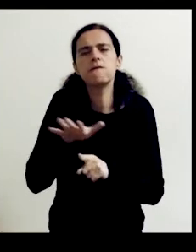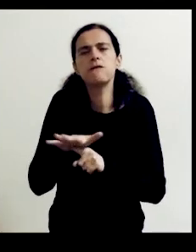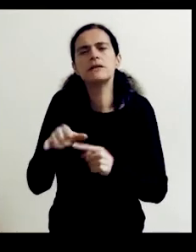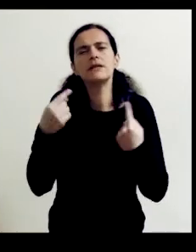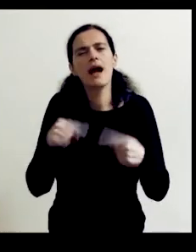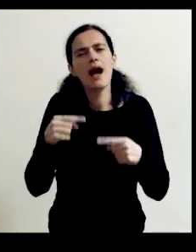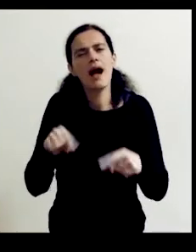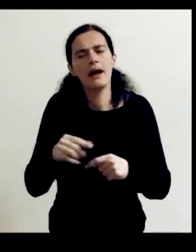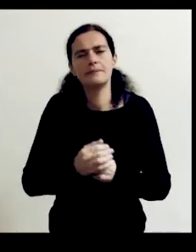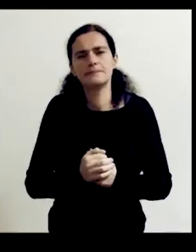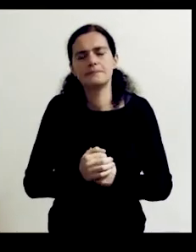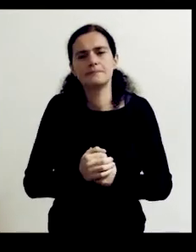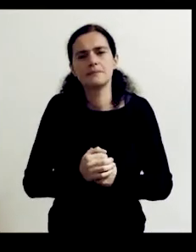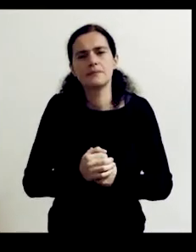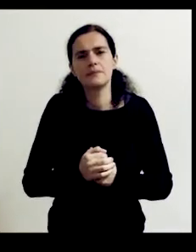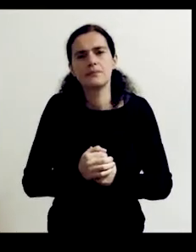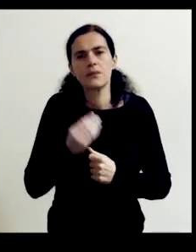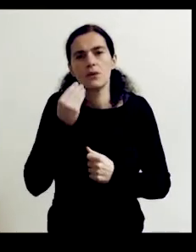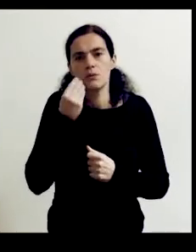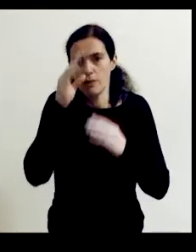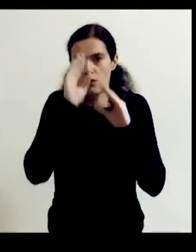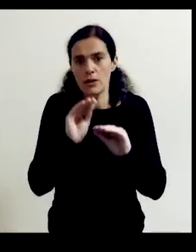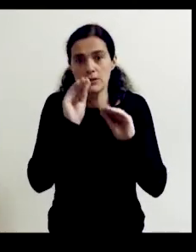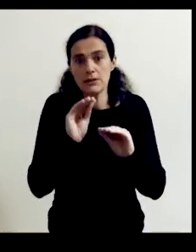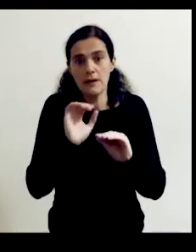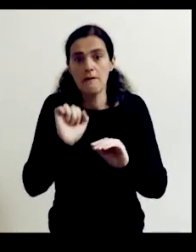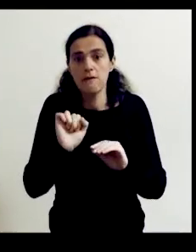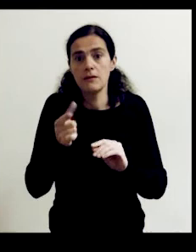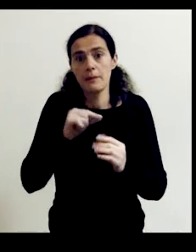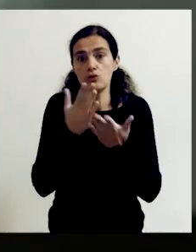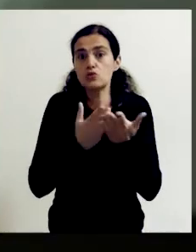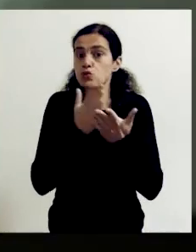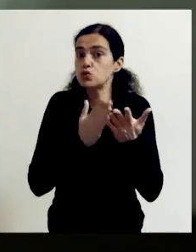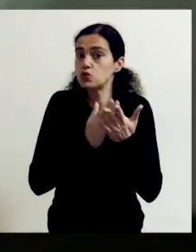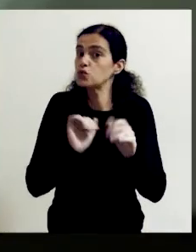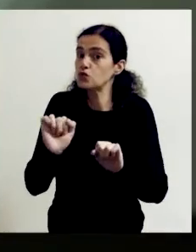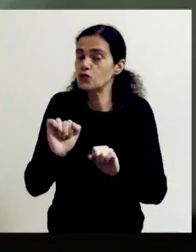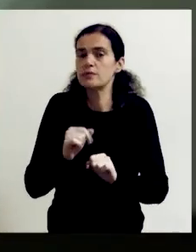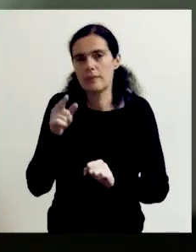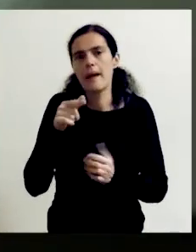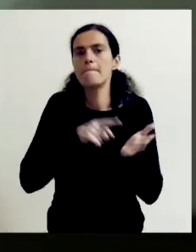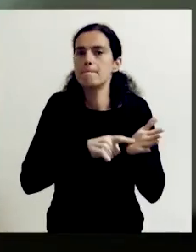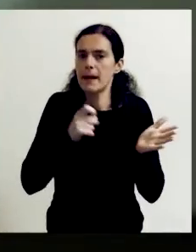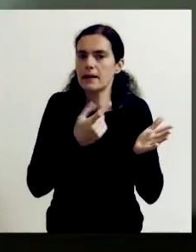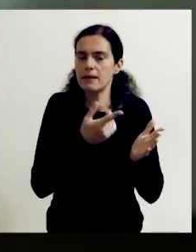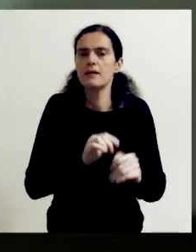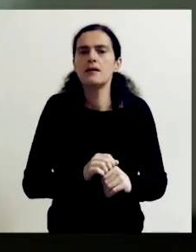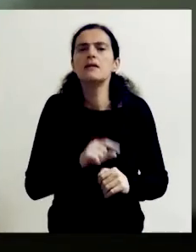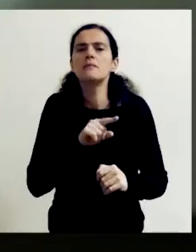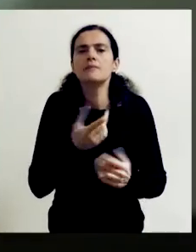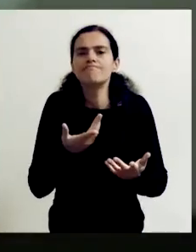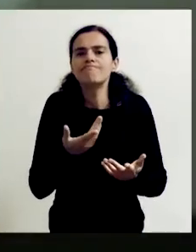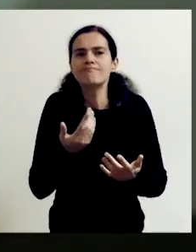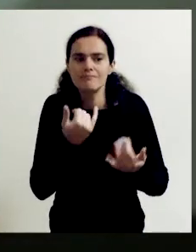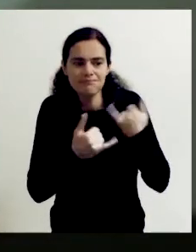get interference with his upbringing and his studies in the